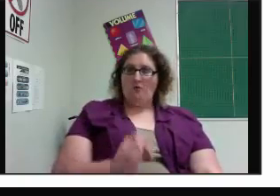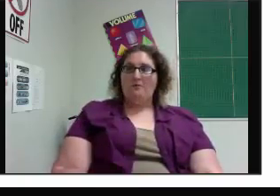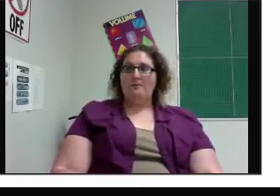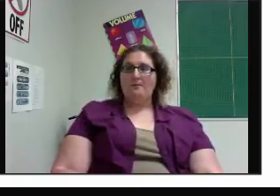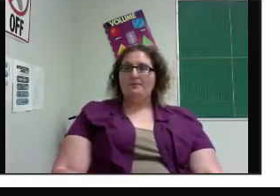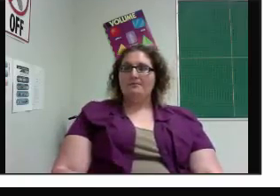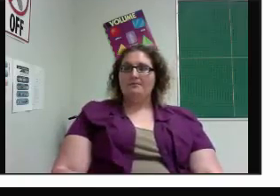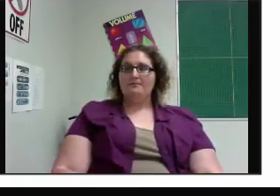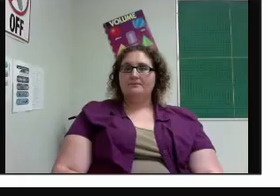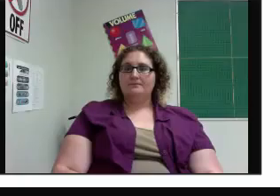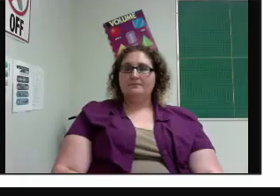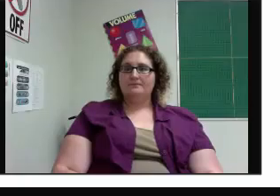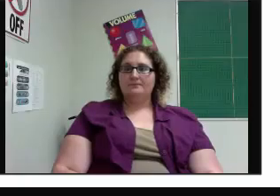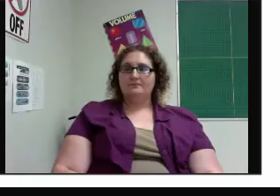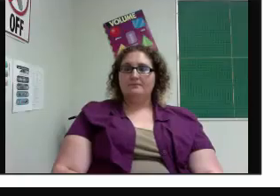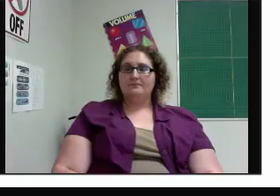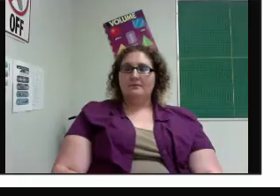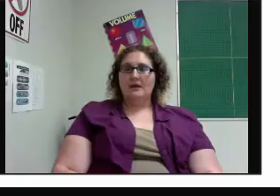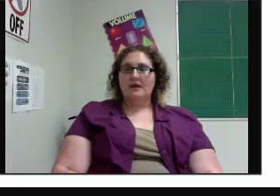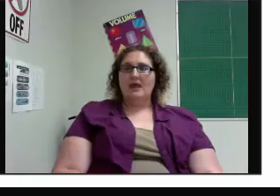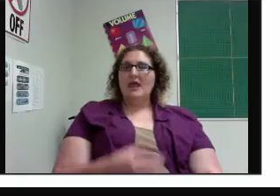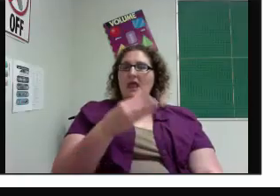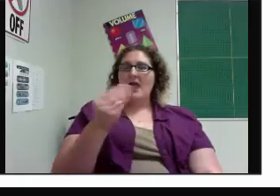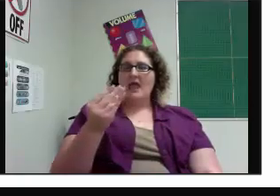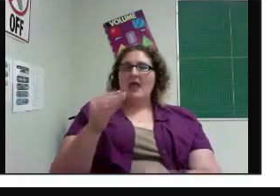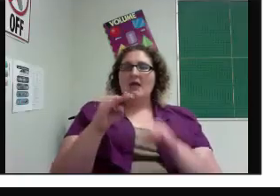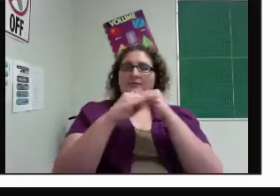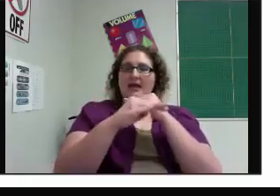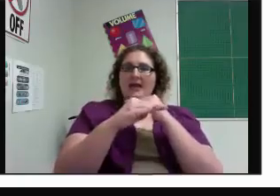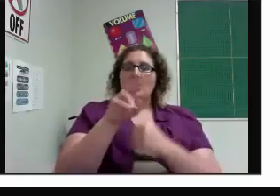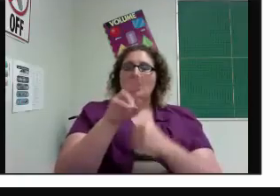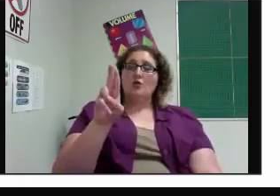and plane UVW, UVW.